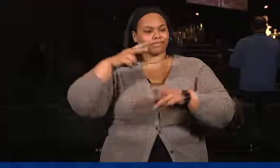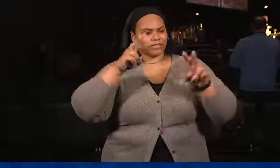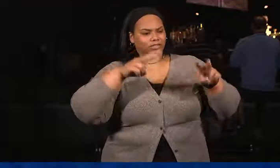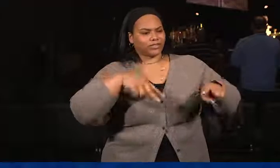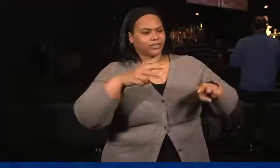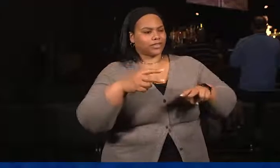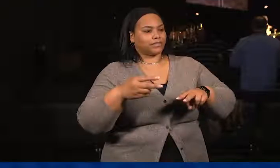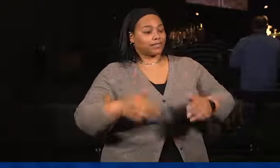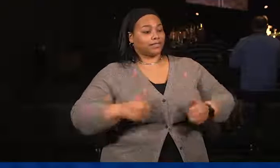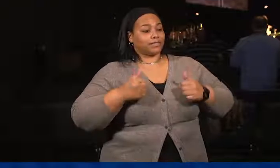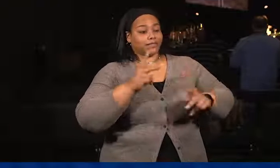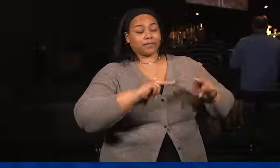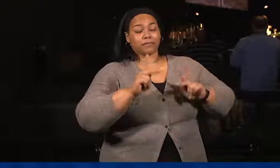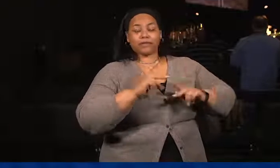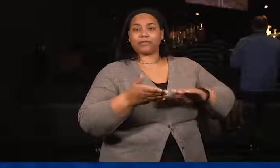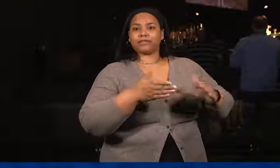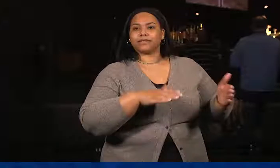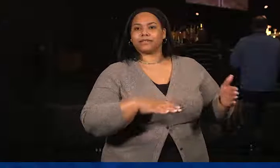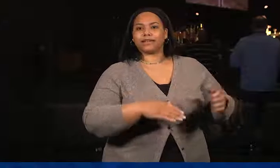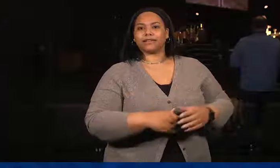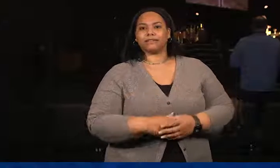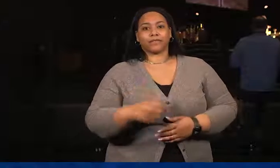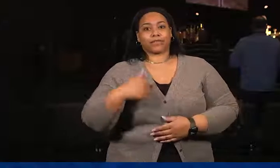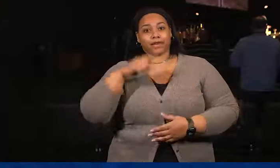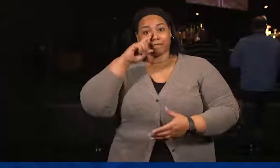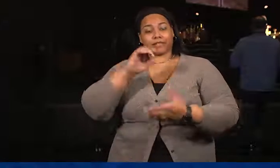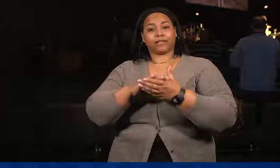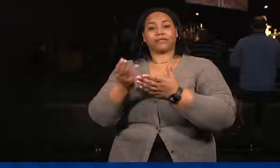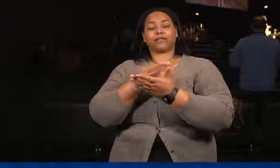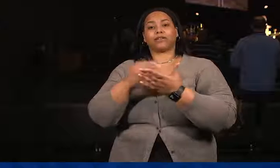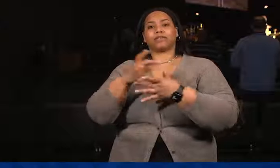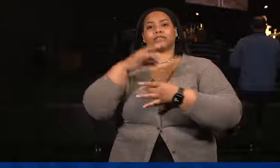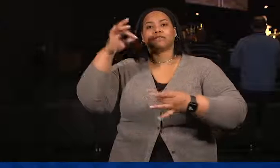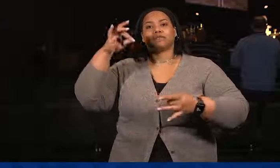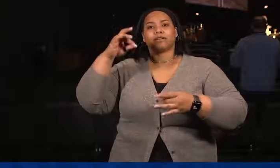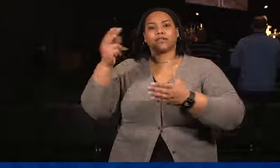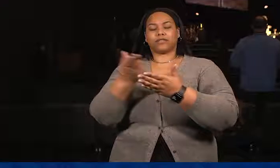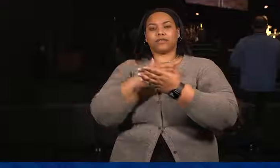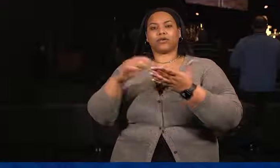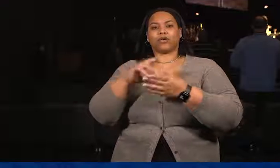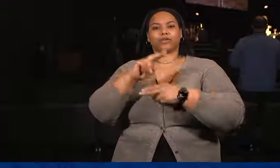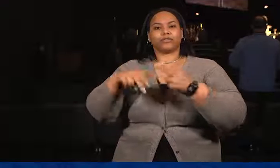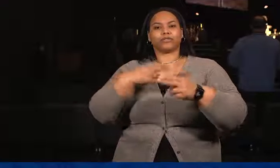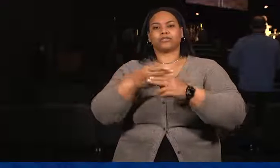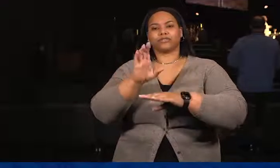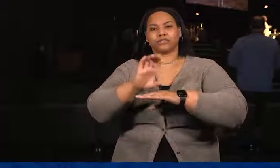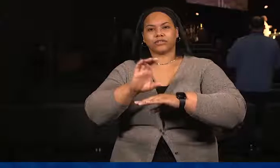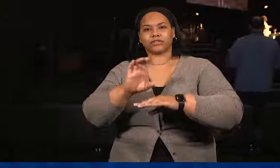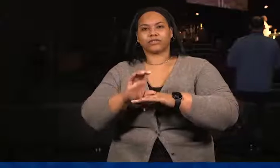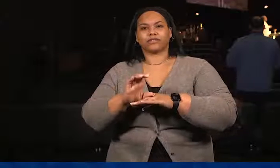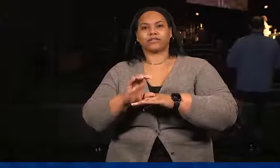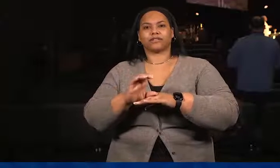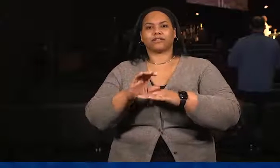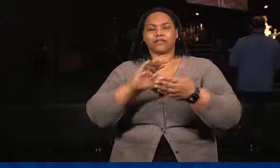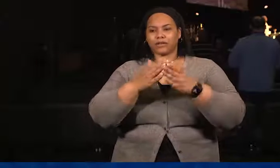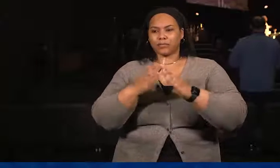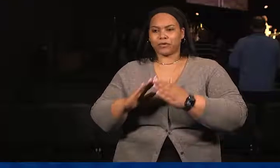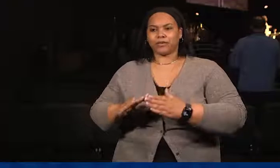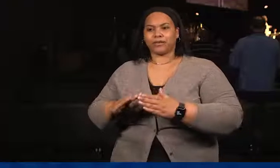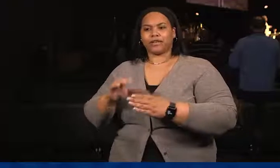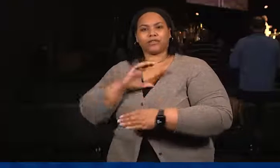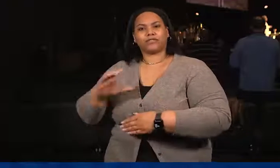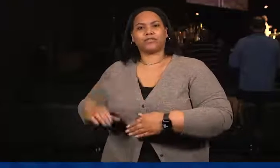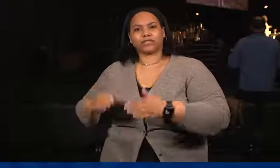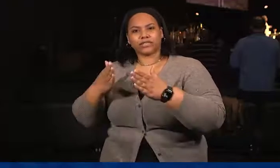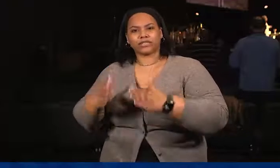dead. I believe in the Holy Spirit, the Holy Universal Church, the communion of saints,